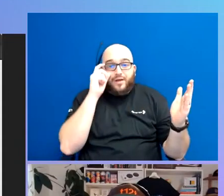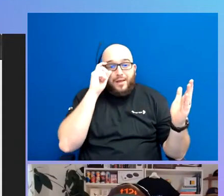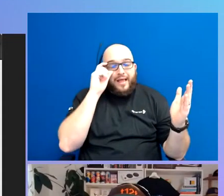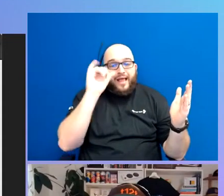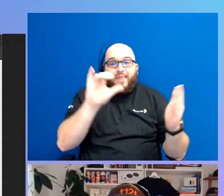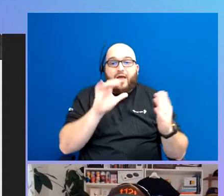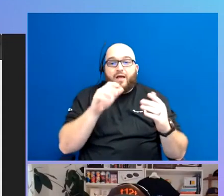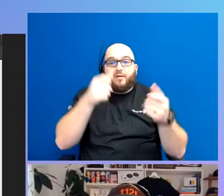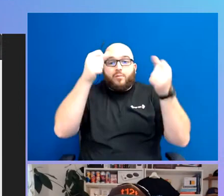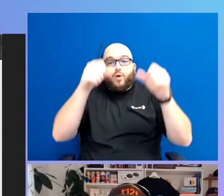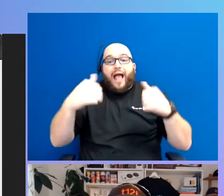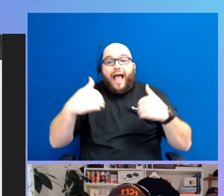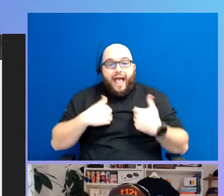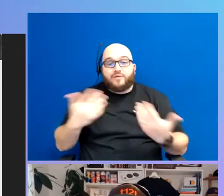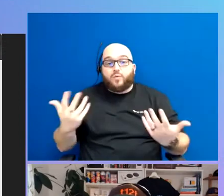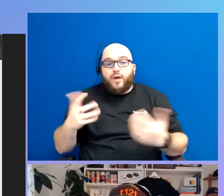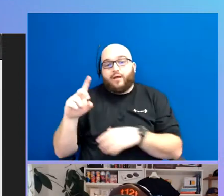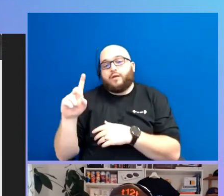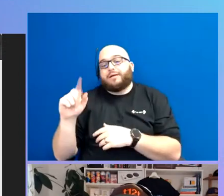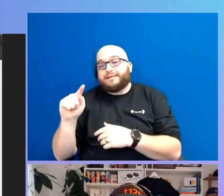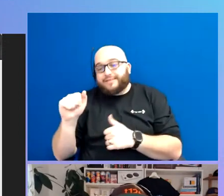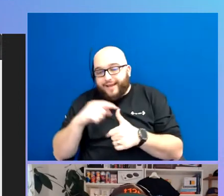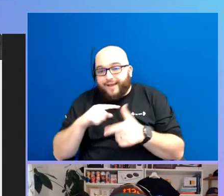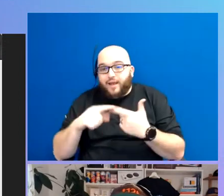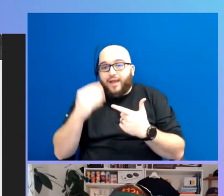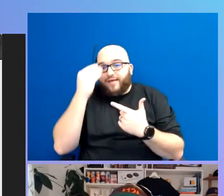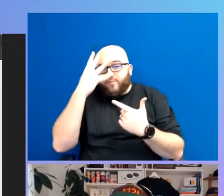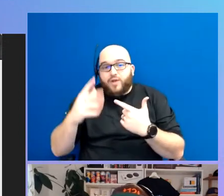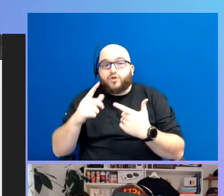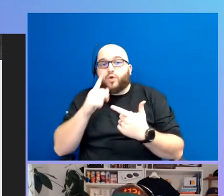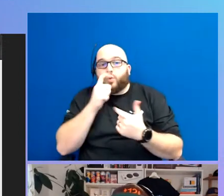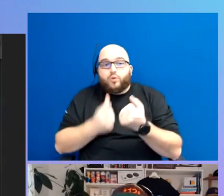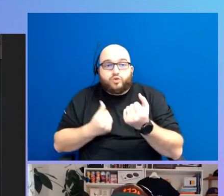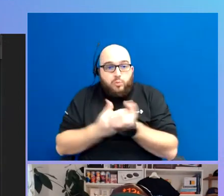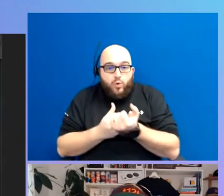has date information and the supporting acts and so on.